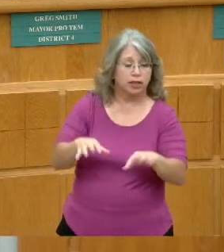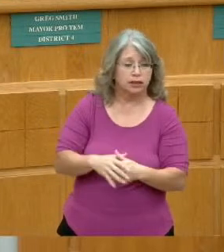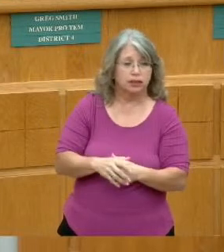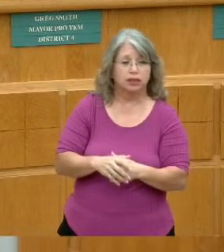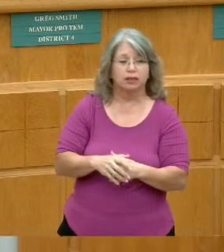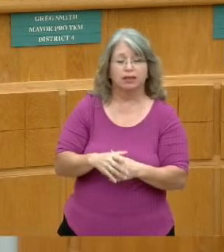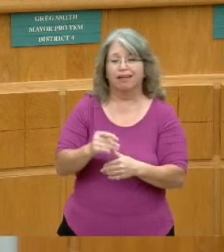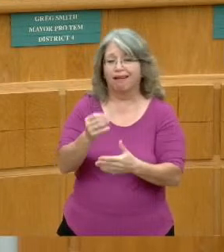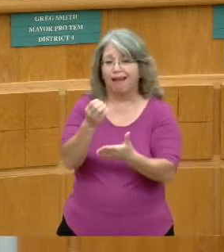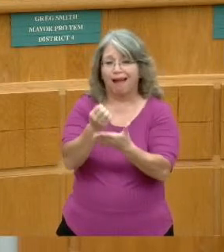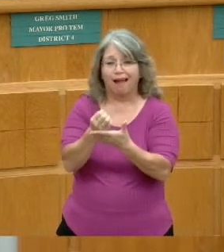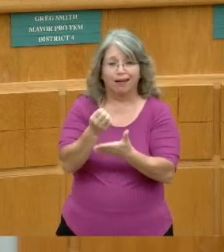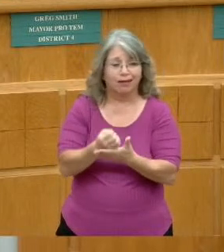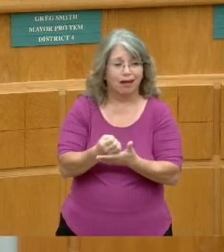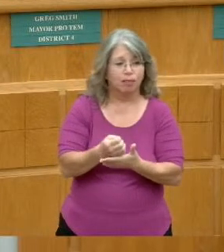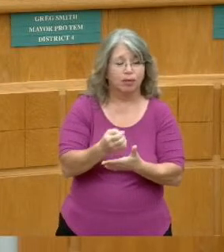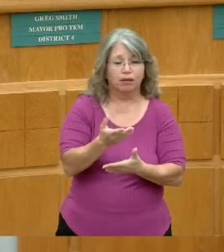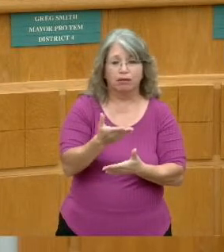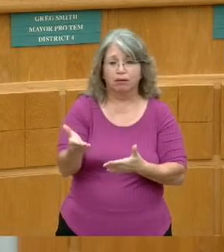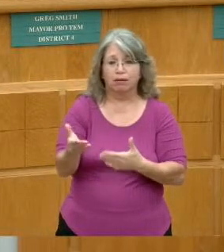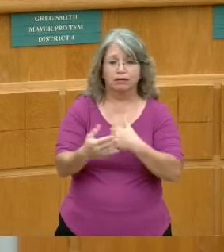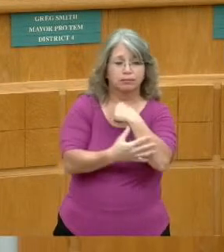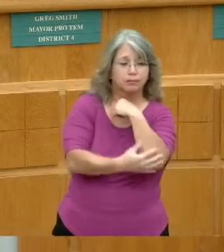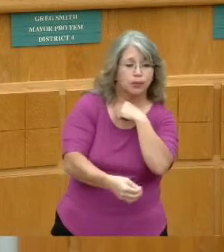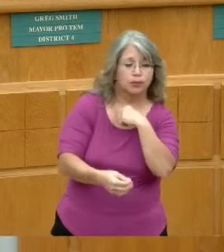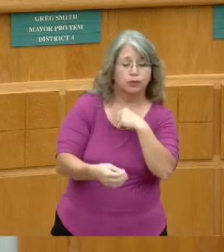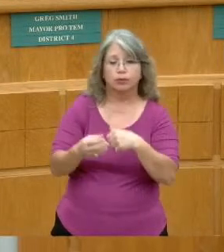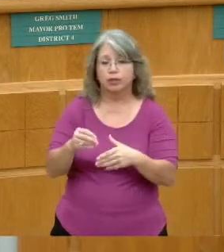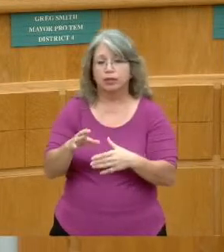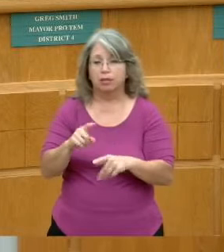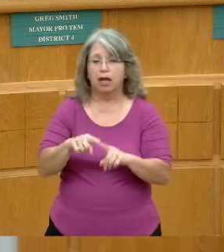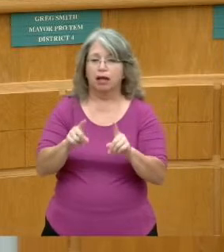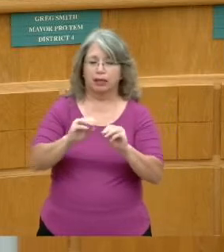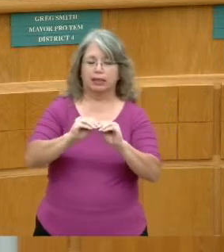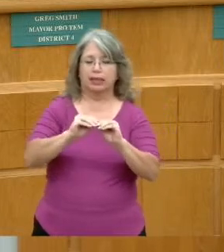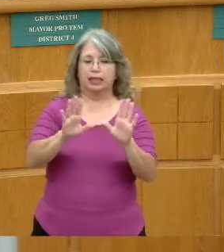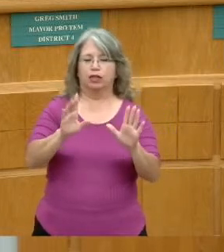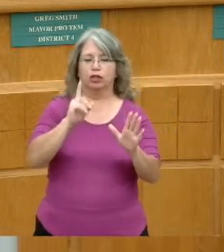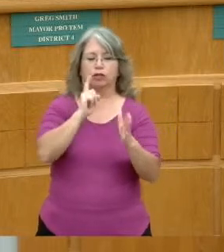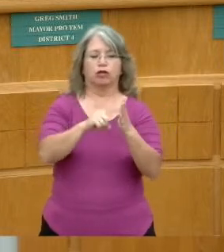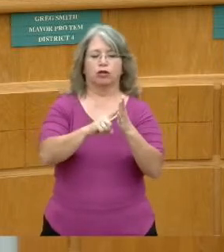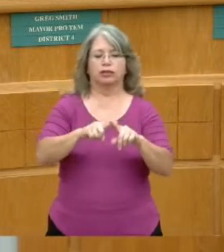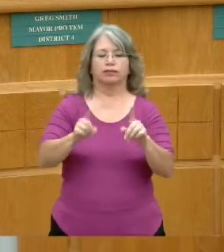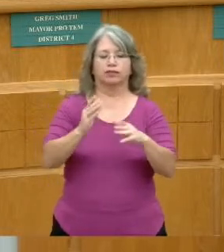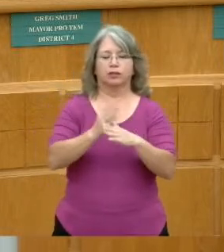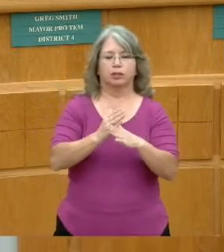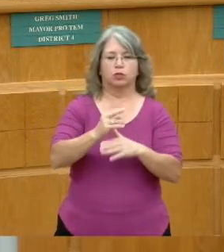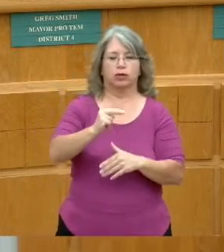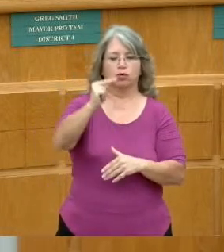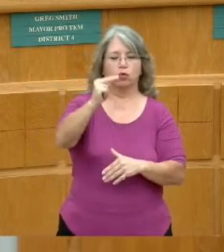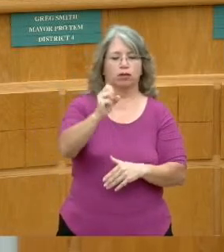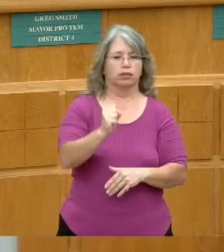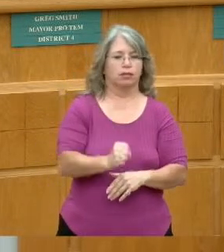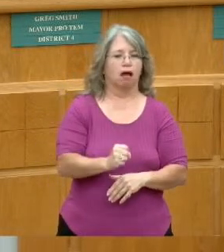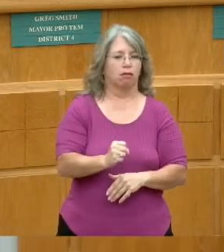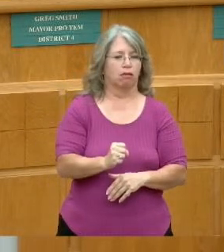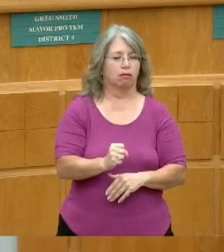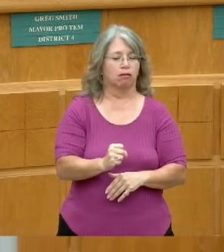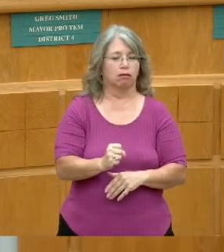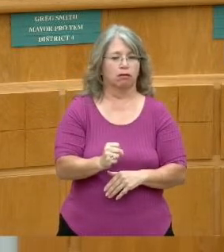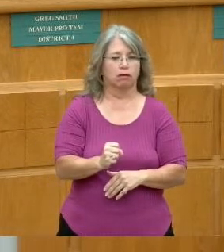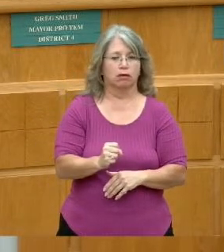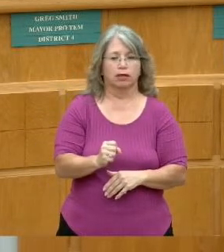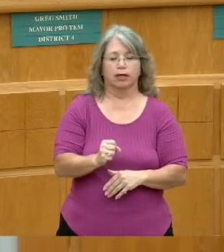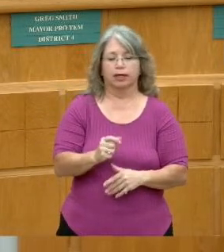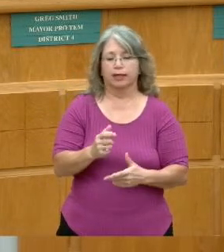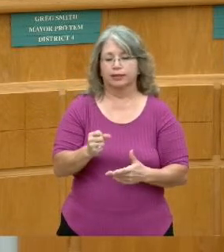socioeconomic factors. But there's a clear north-south pattern that's there that presumably the farther